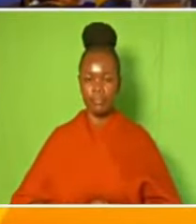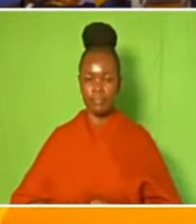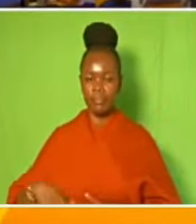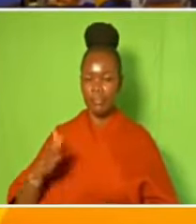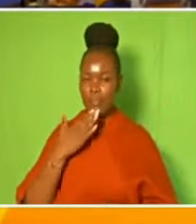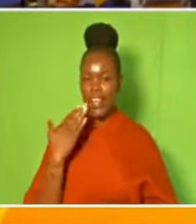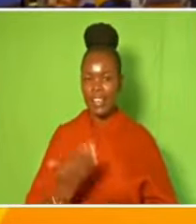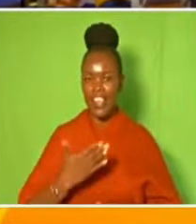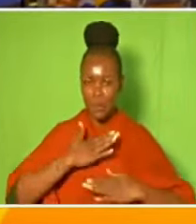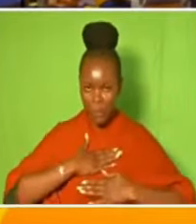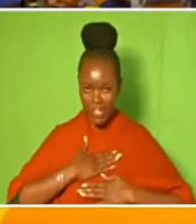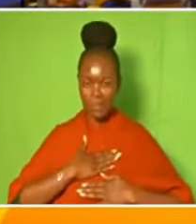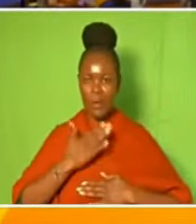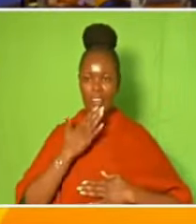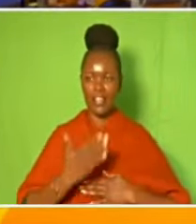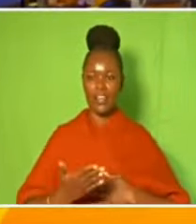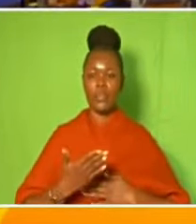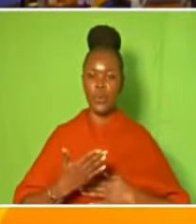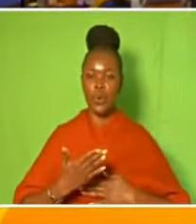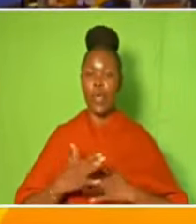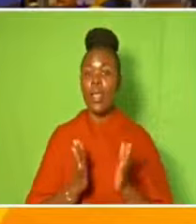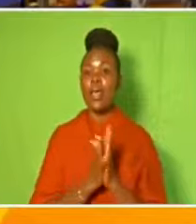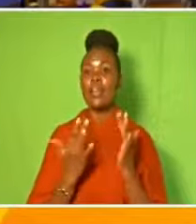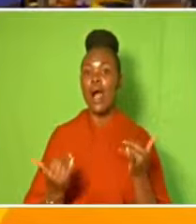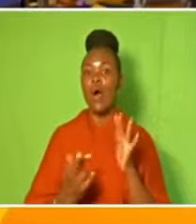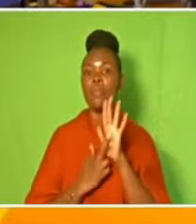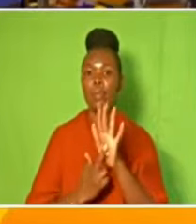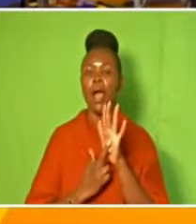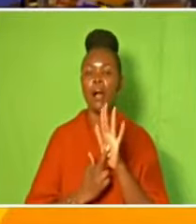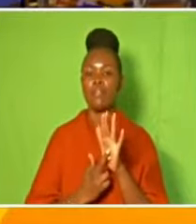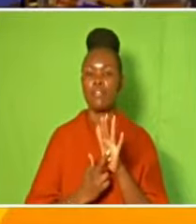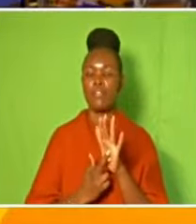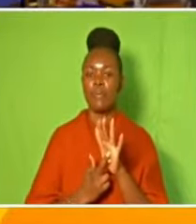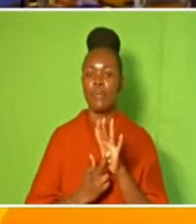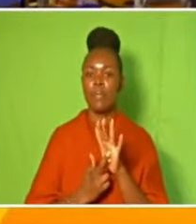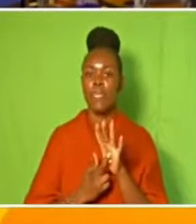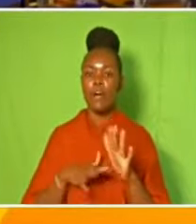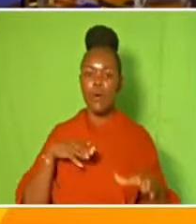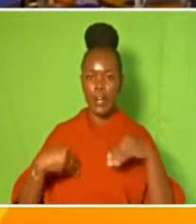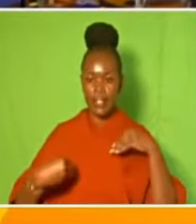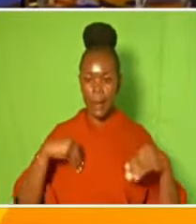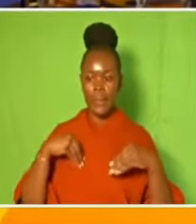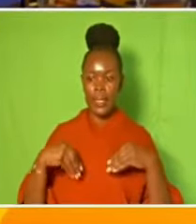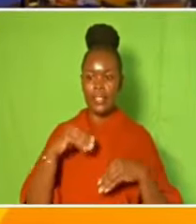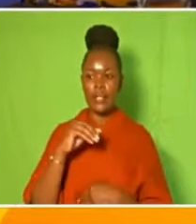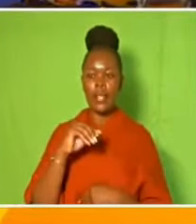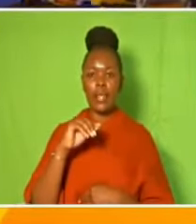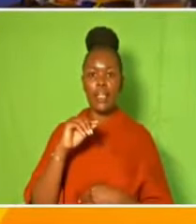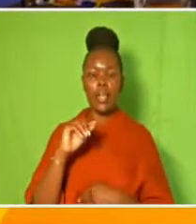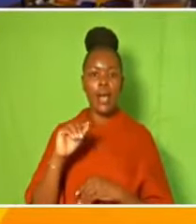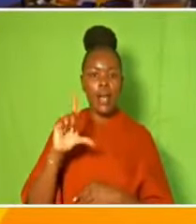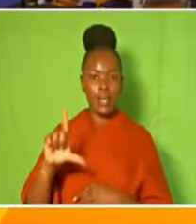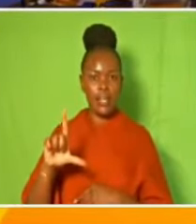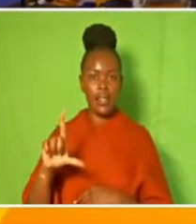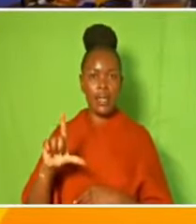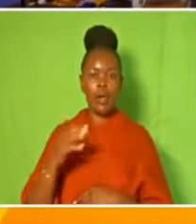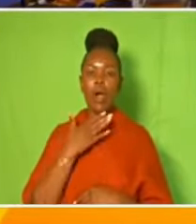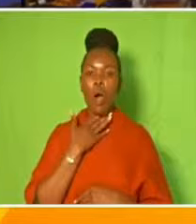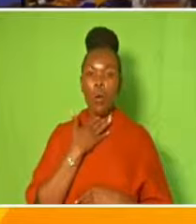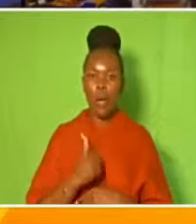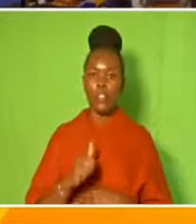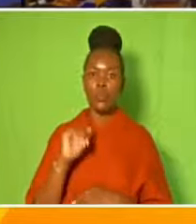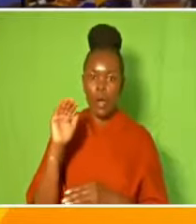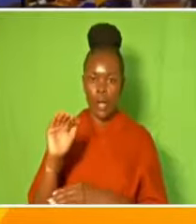Thank you, Mheshimiwa. And on behalf of our Disability League, I would want to